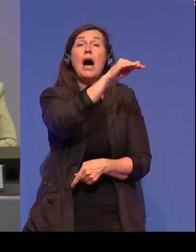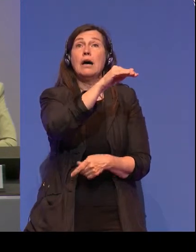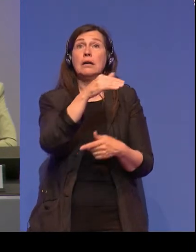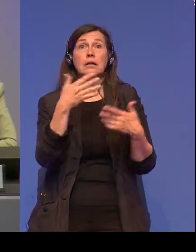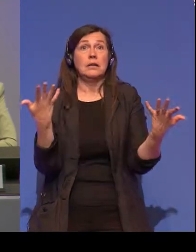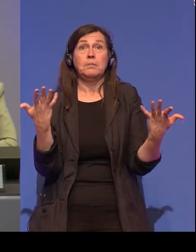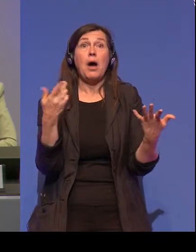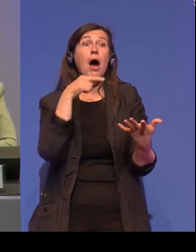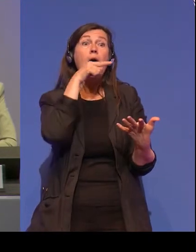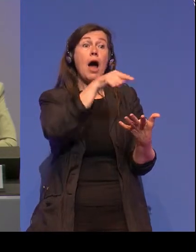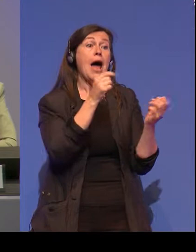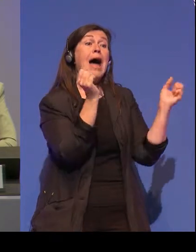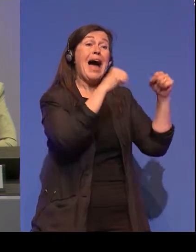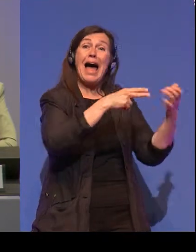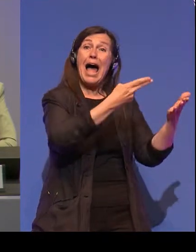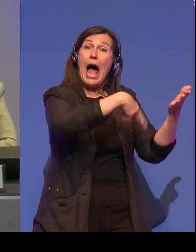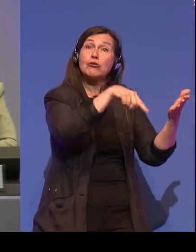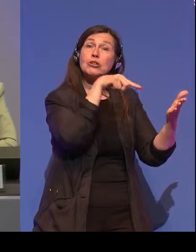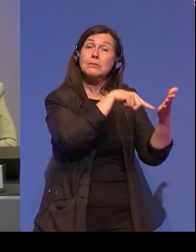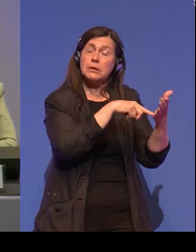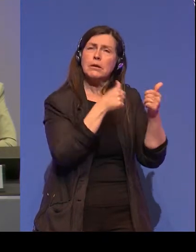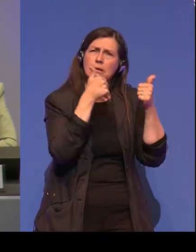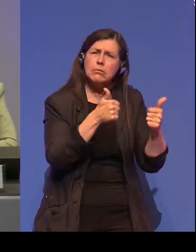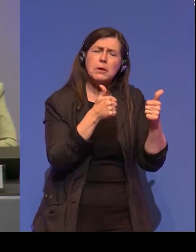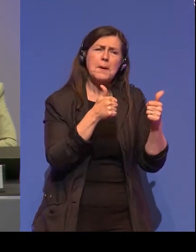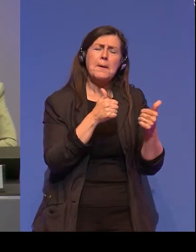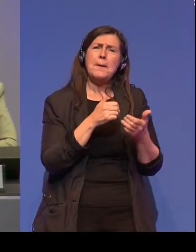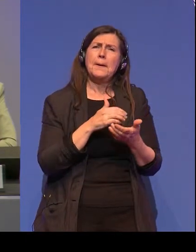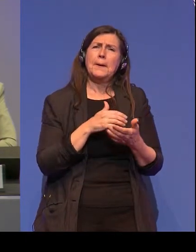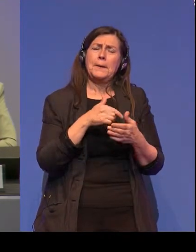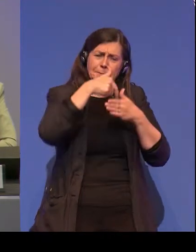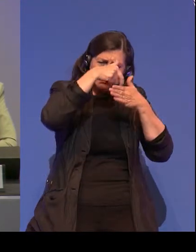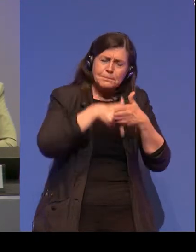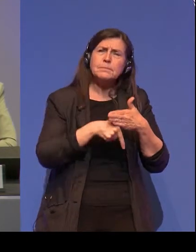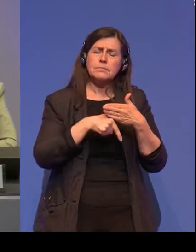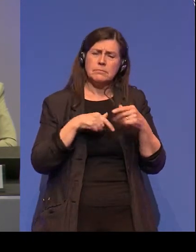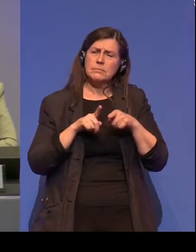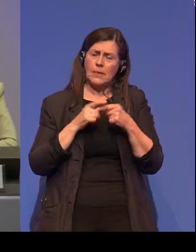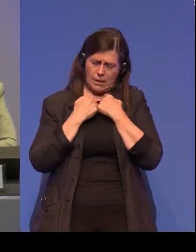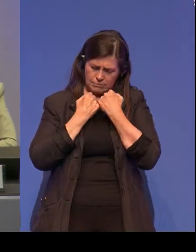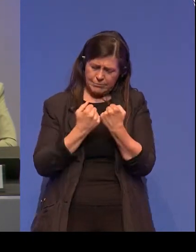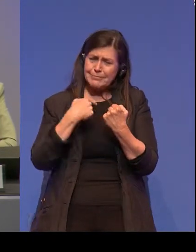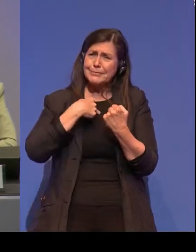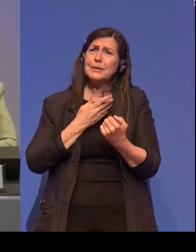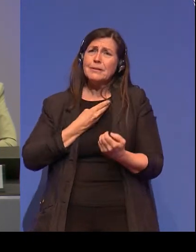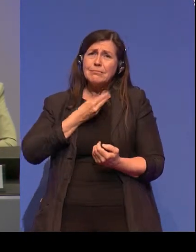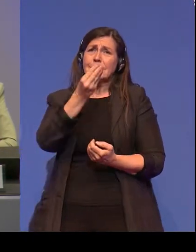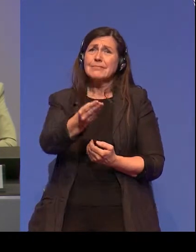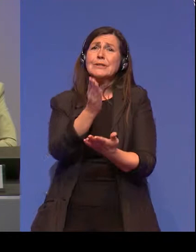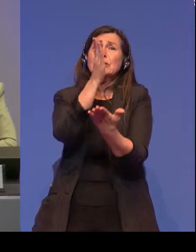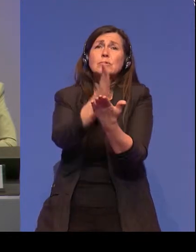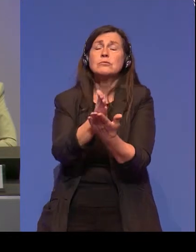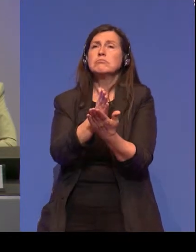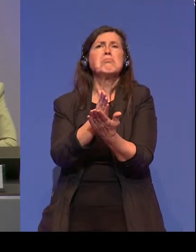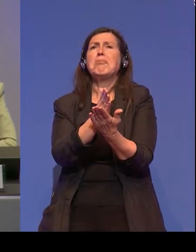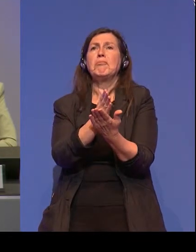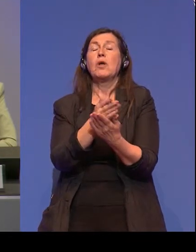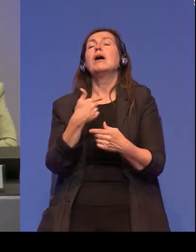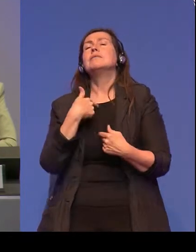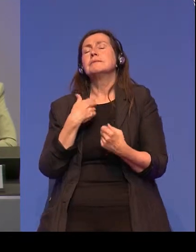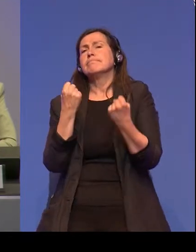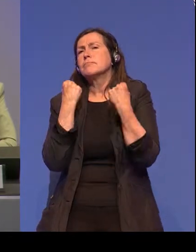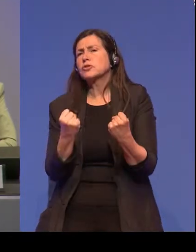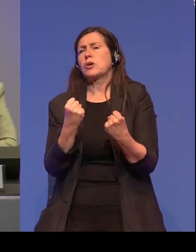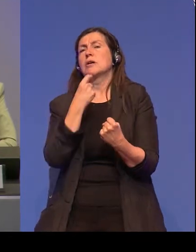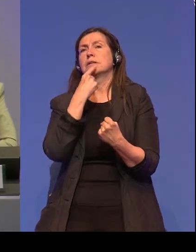its meaning, and the concept needs considerable work on definition and indicators of resilience. Therefore, we strongly recommend